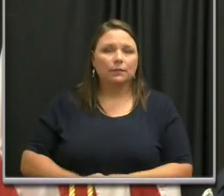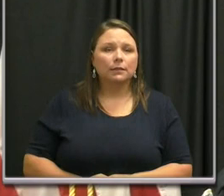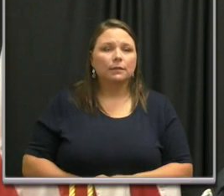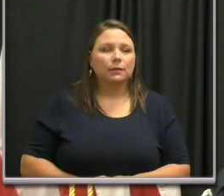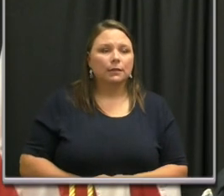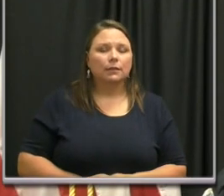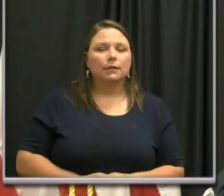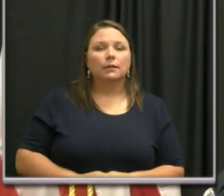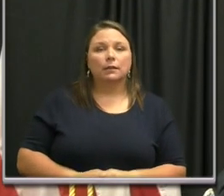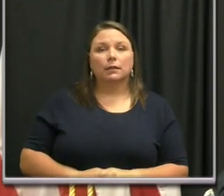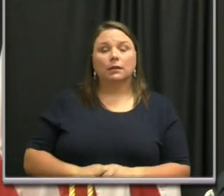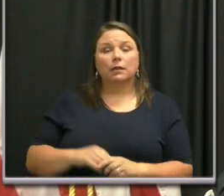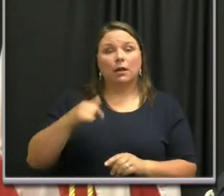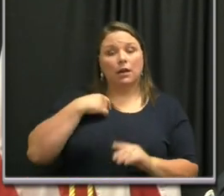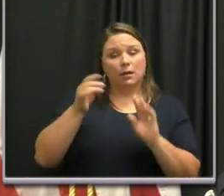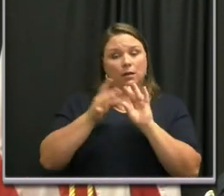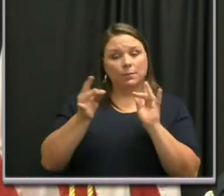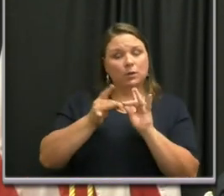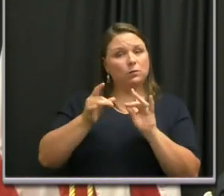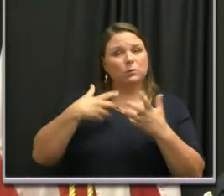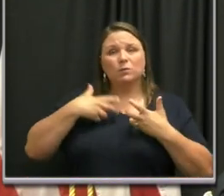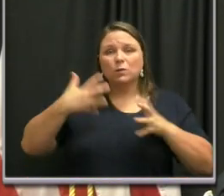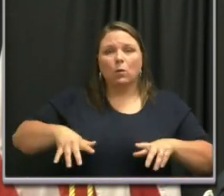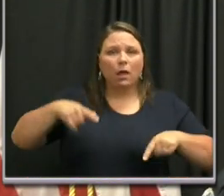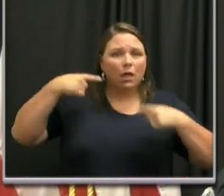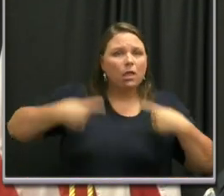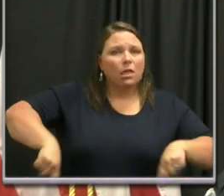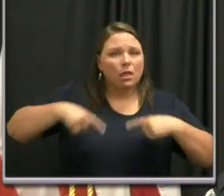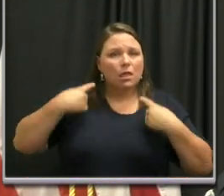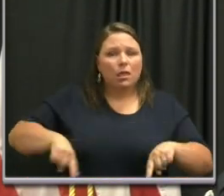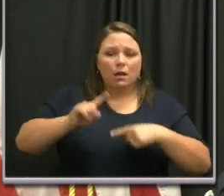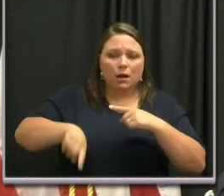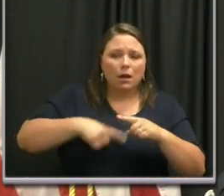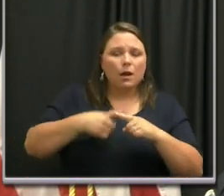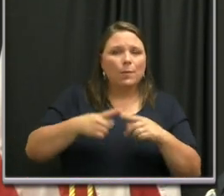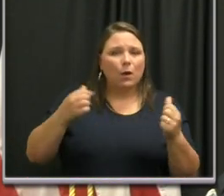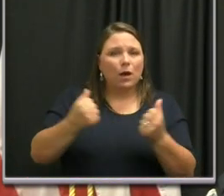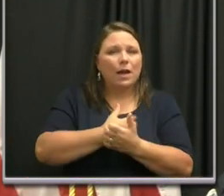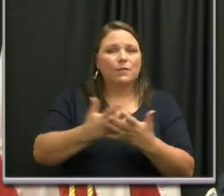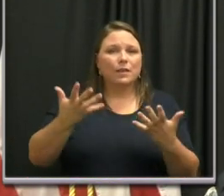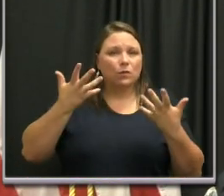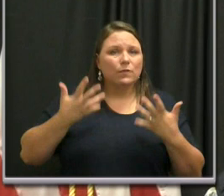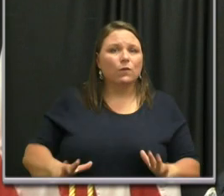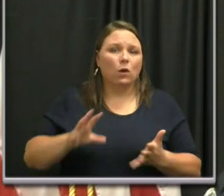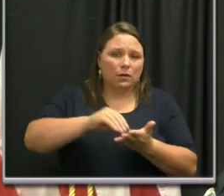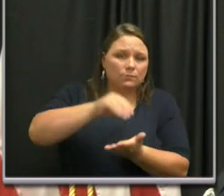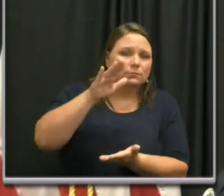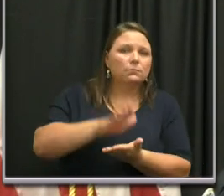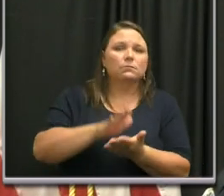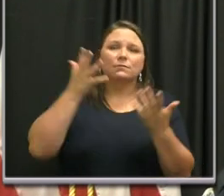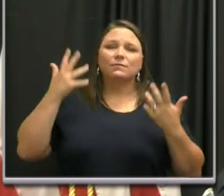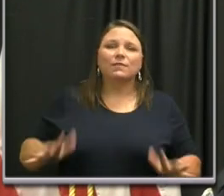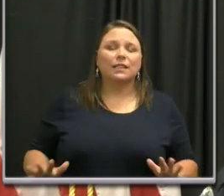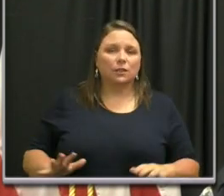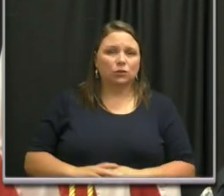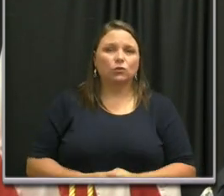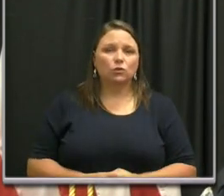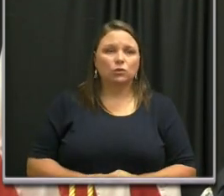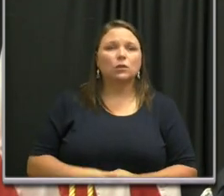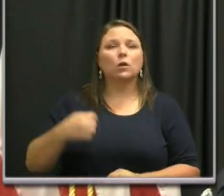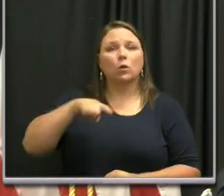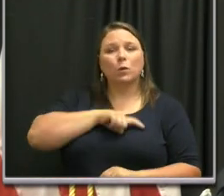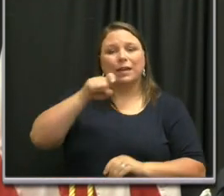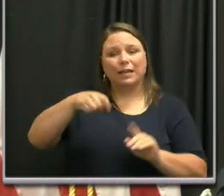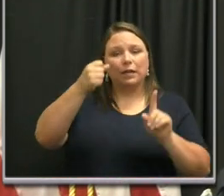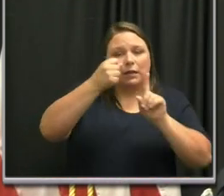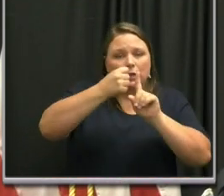As I said earlier, we should not argue about the things that we've already reduced to writing, and we should define